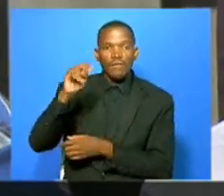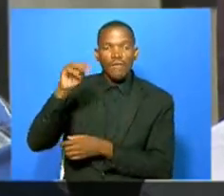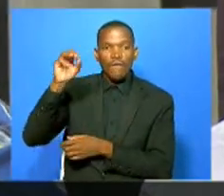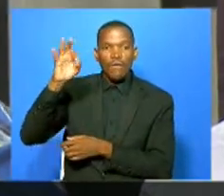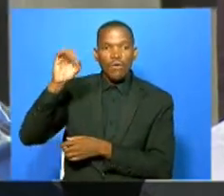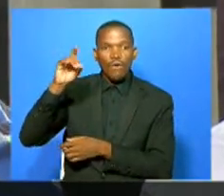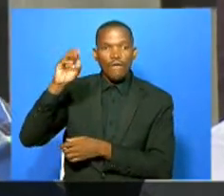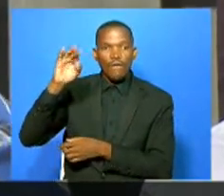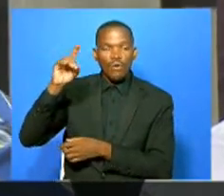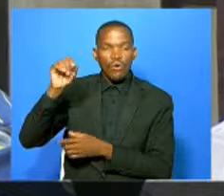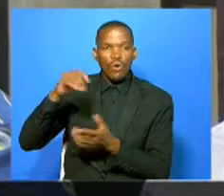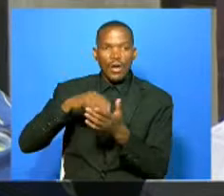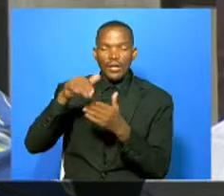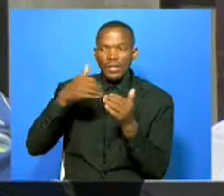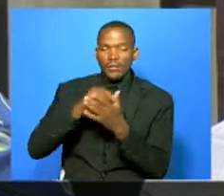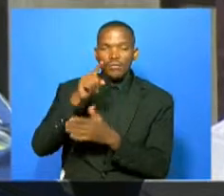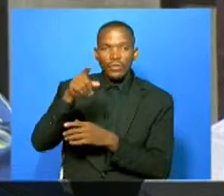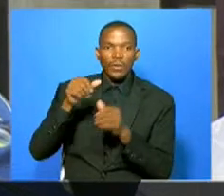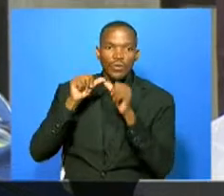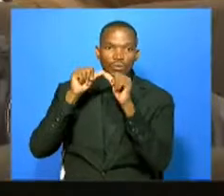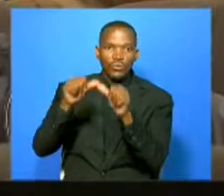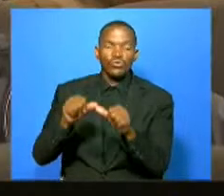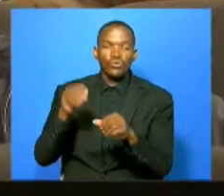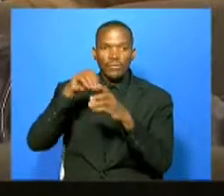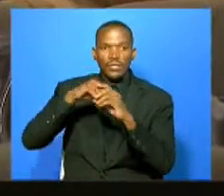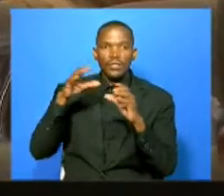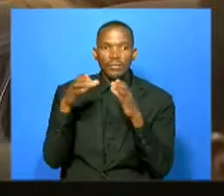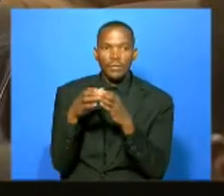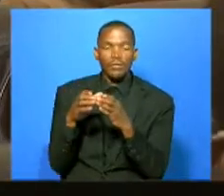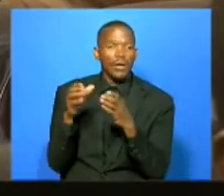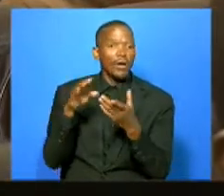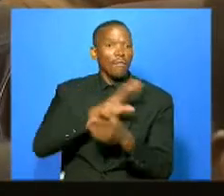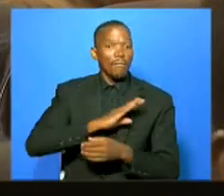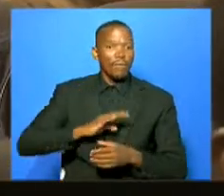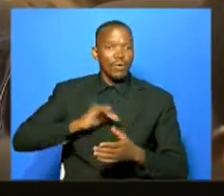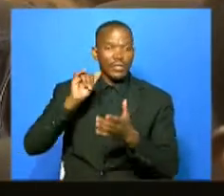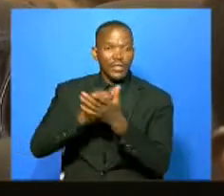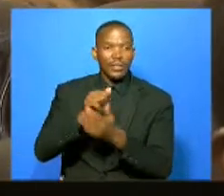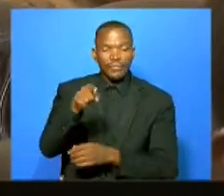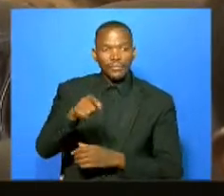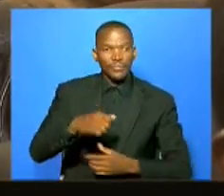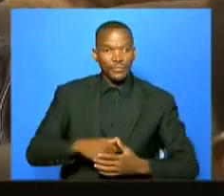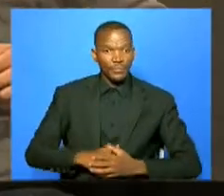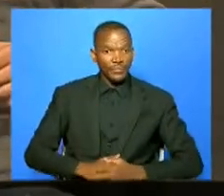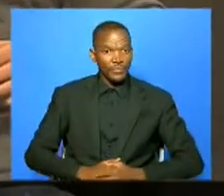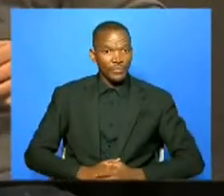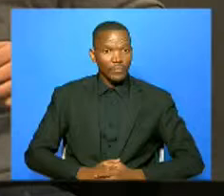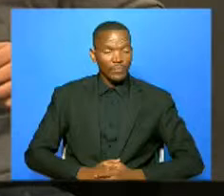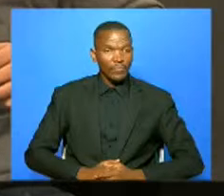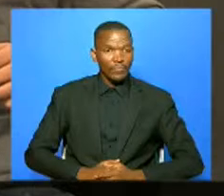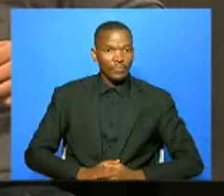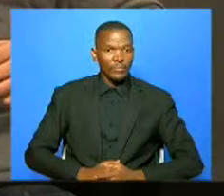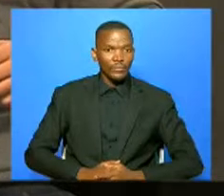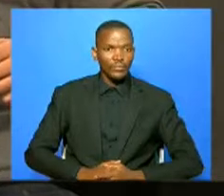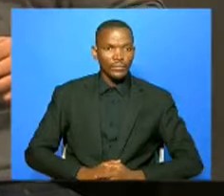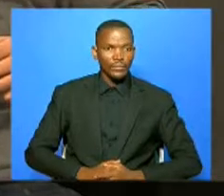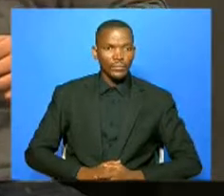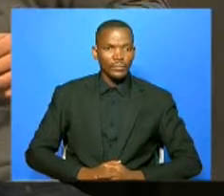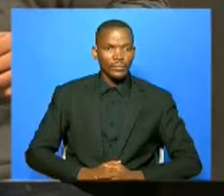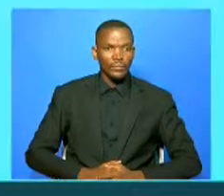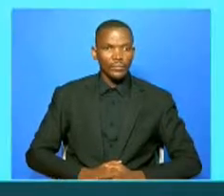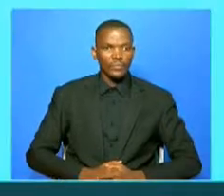Mfulu ga Mogole Tebogo Sebego ba tla tswela entse le karolo ya khuduthamaga eo. Tlamelo Montshisi, BTV Sport,